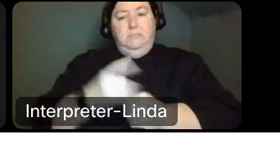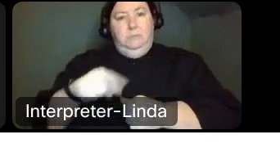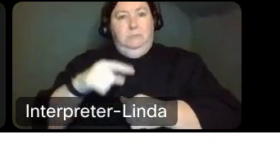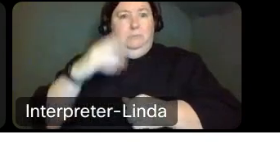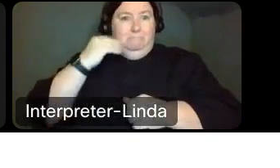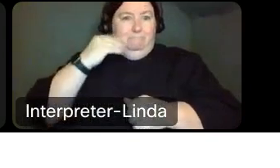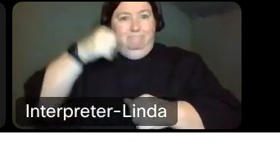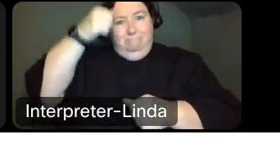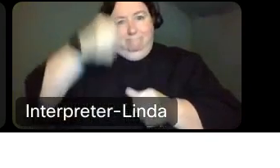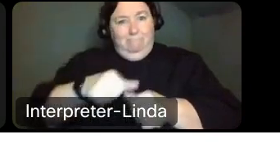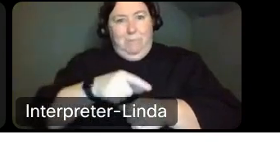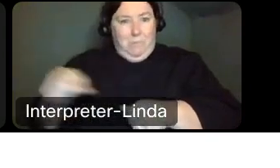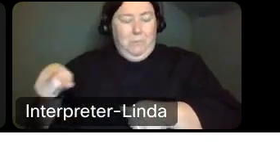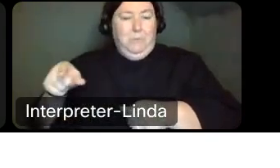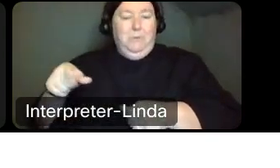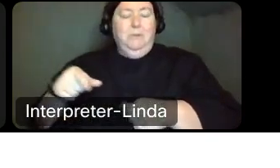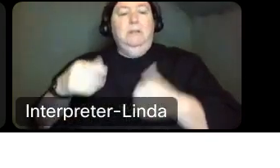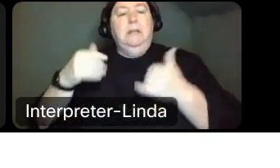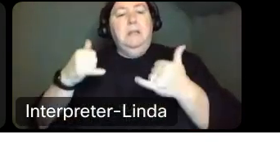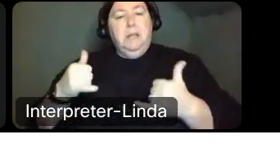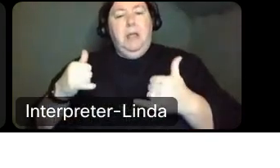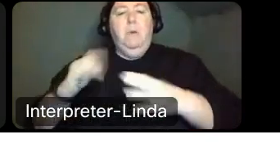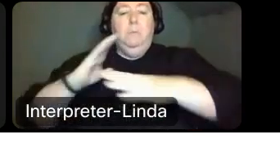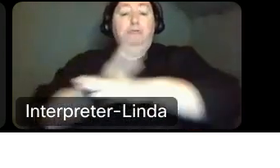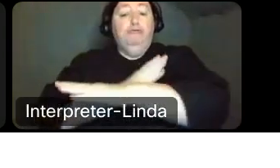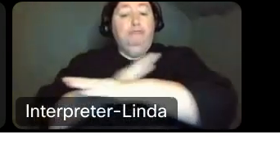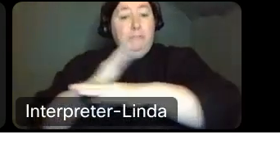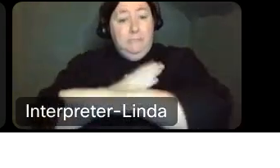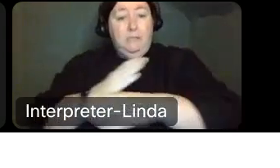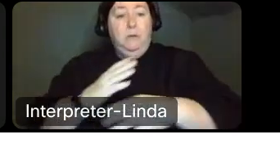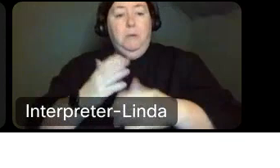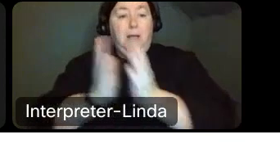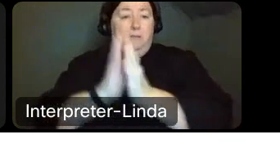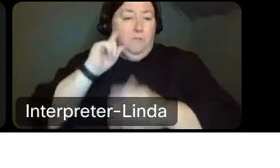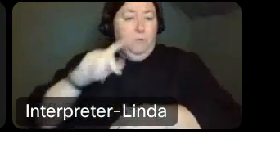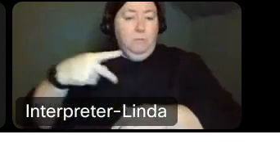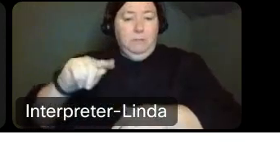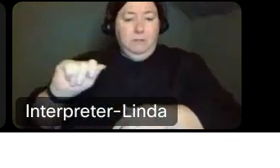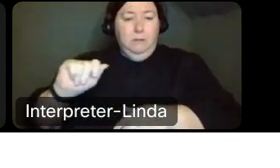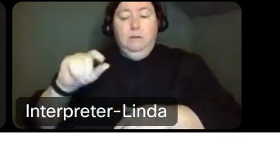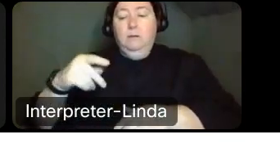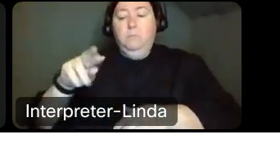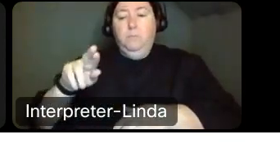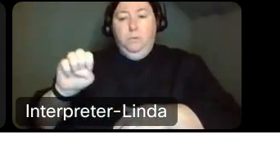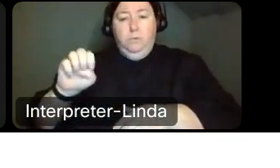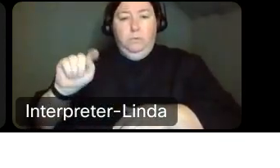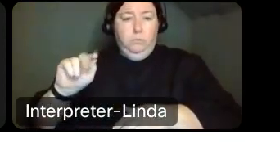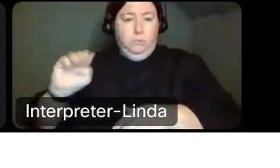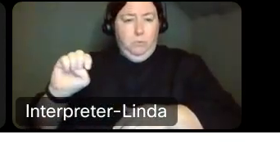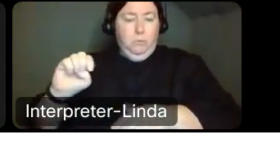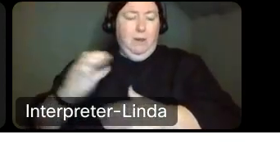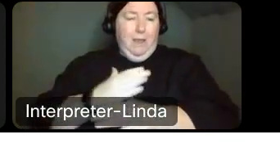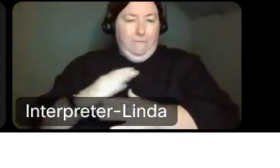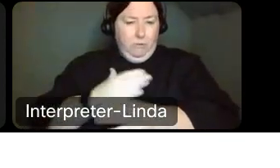remember. So now, to get a degree of hearing loss, we are asking for a pure tone average, and I'll talk about how we calculate that in a second.